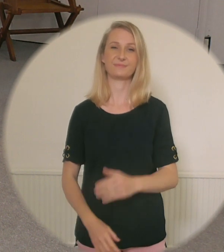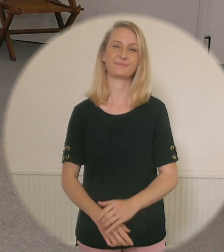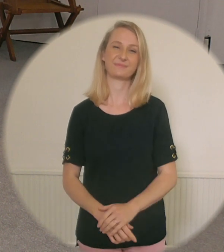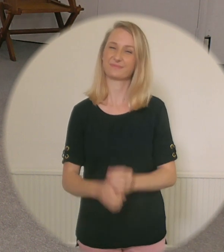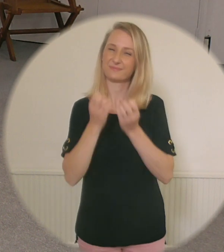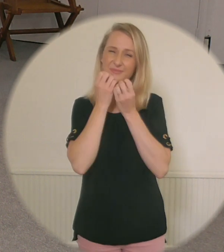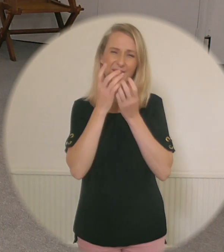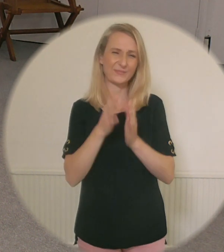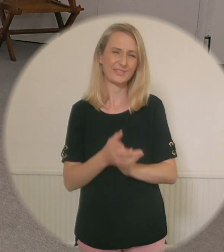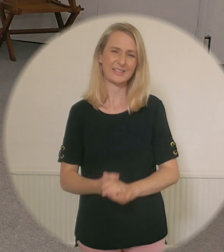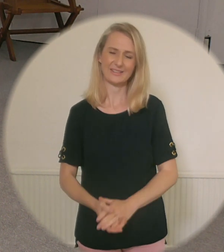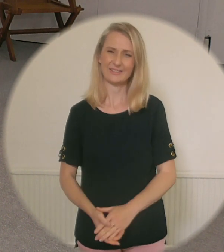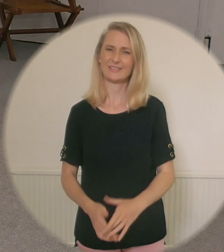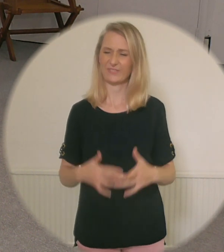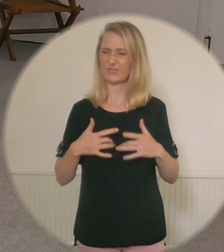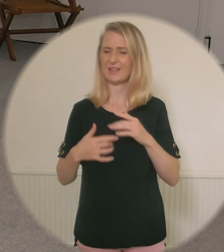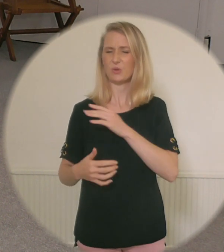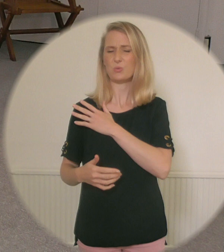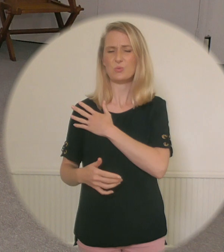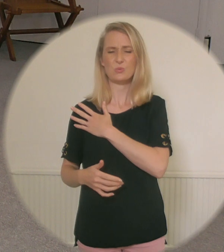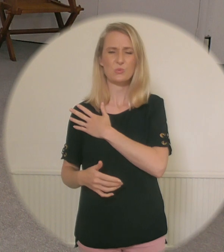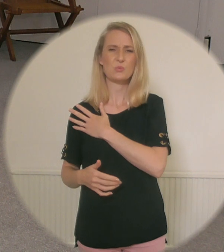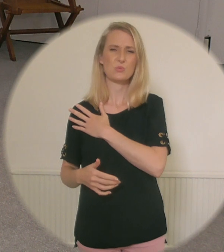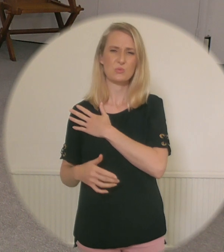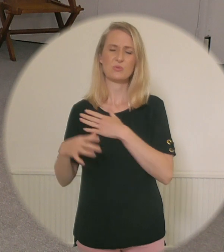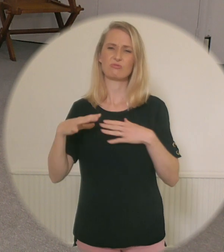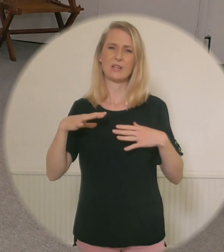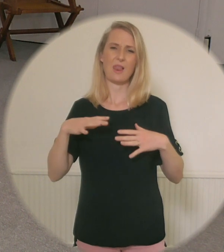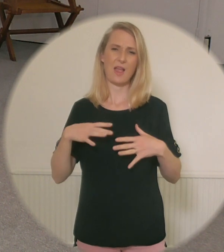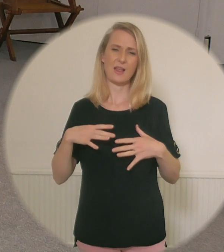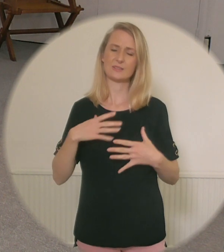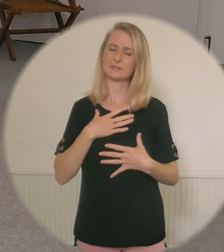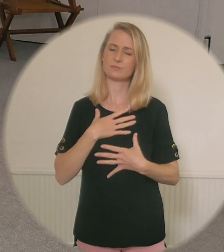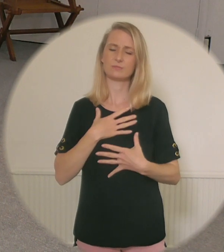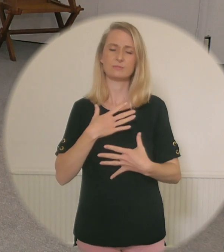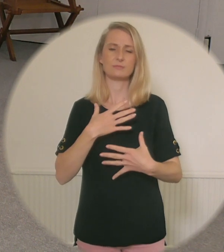Lovely. So let that shoulder settle. Take a breath here.